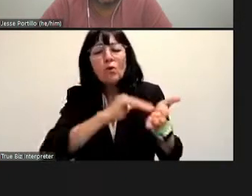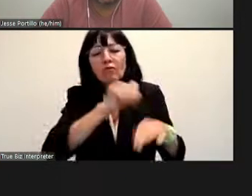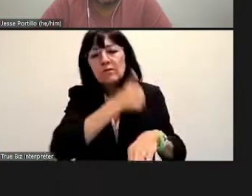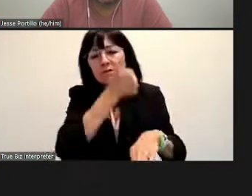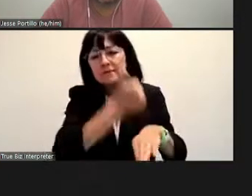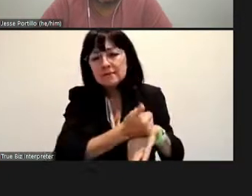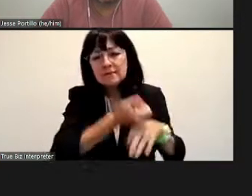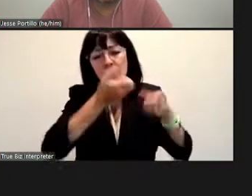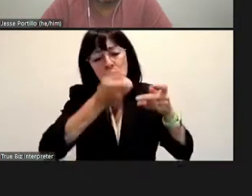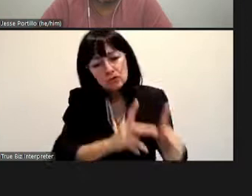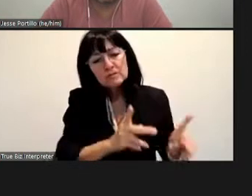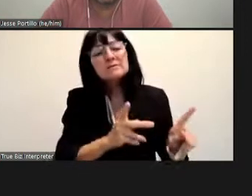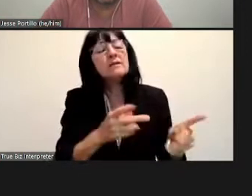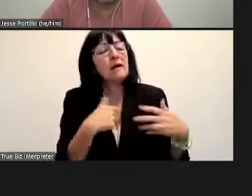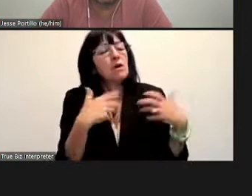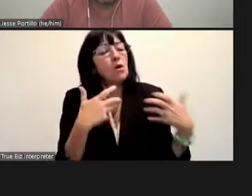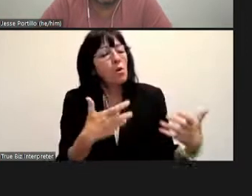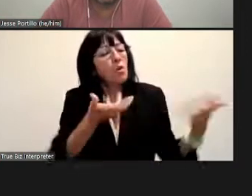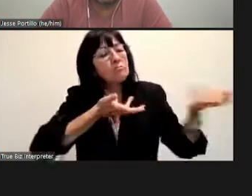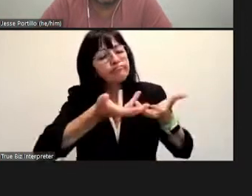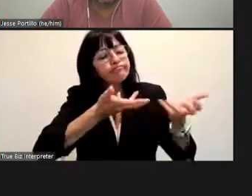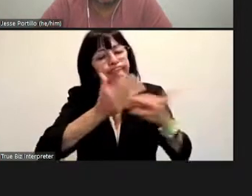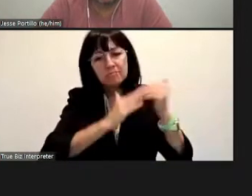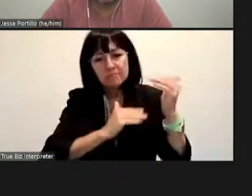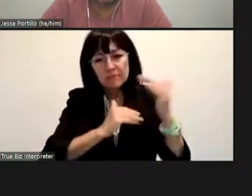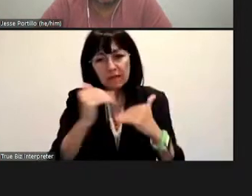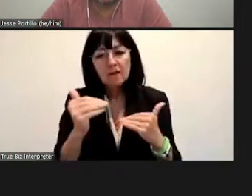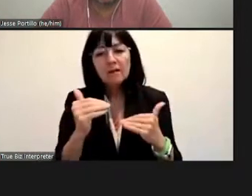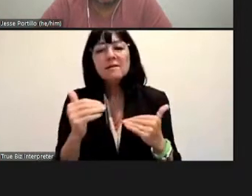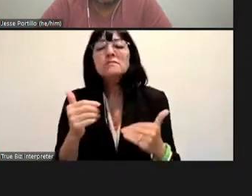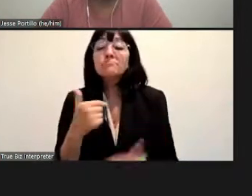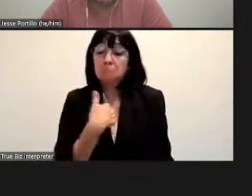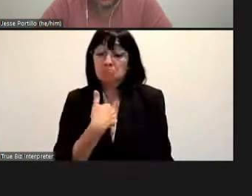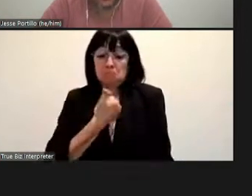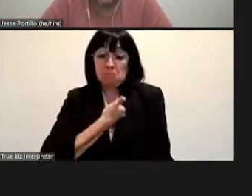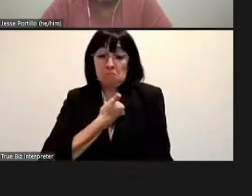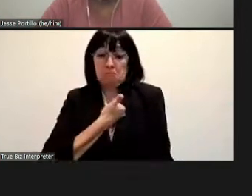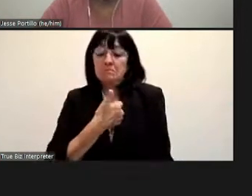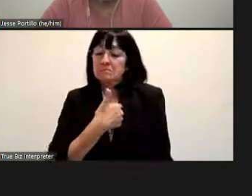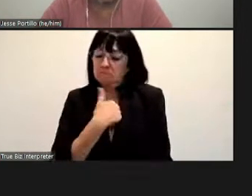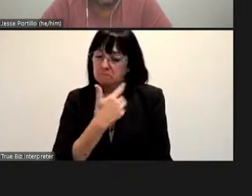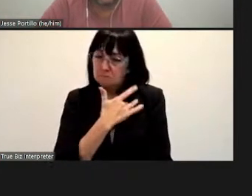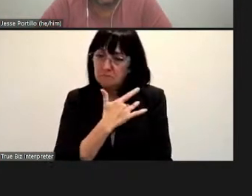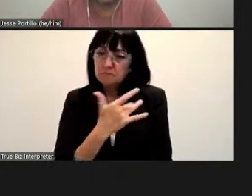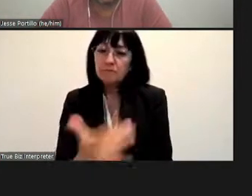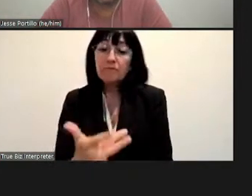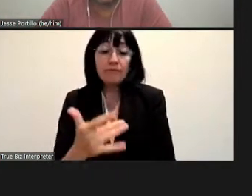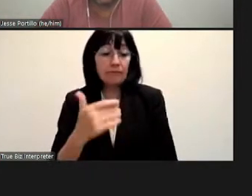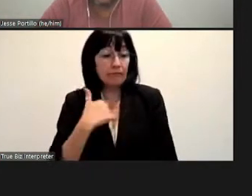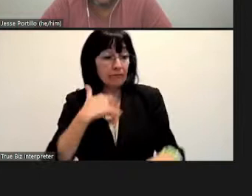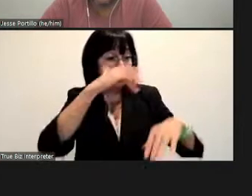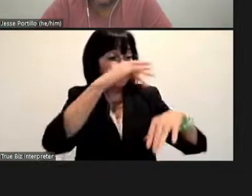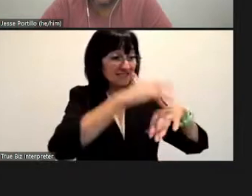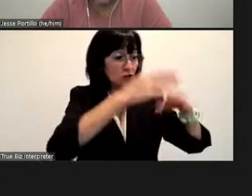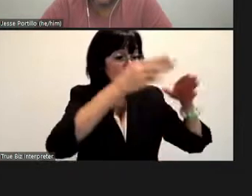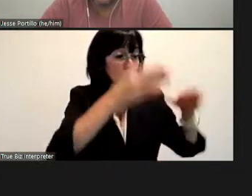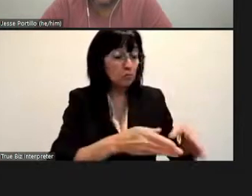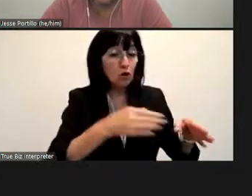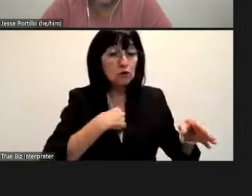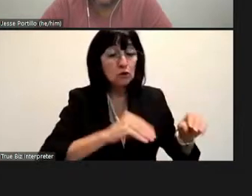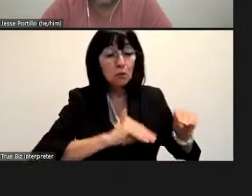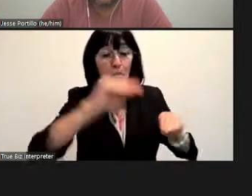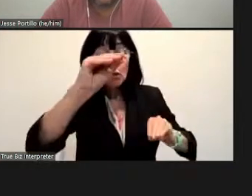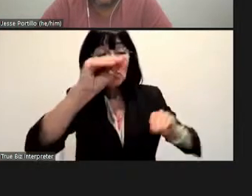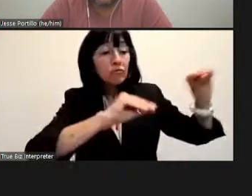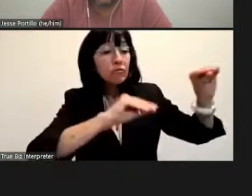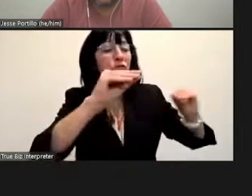I try to always ask before I touch someone every time I move my hand, even if it's not necessarily an intimate place. You don't